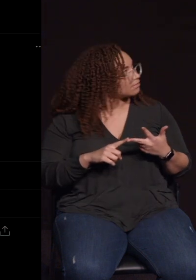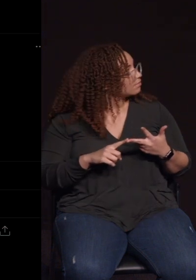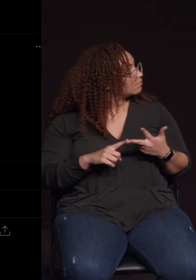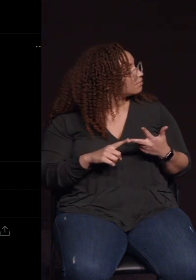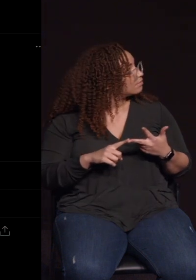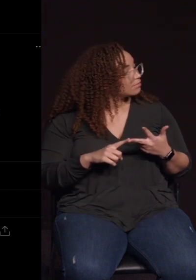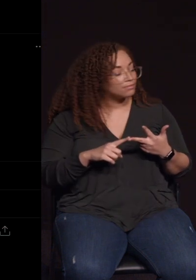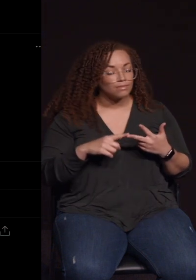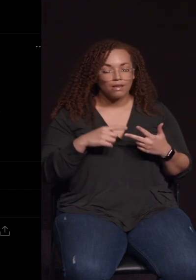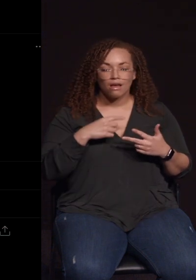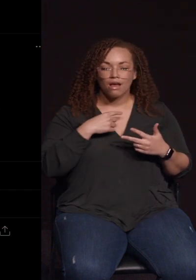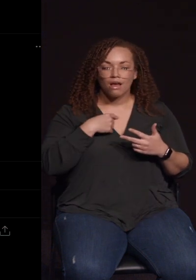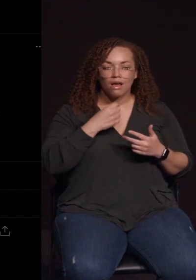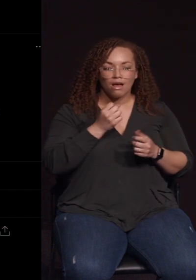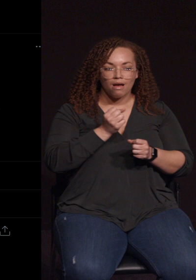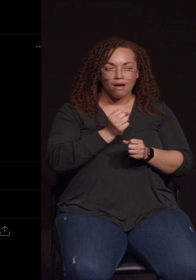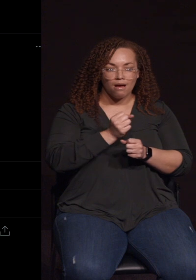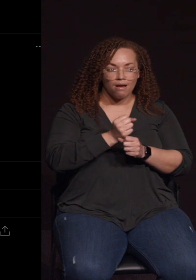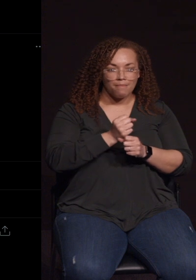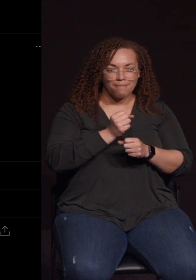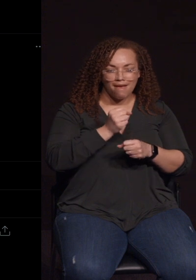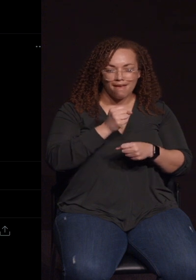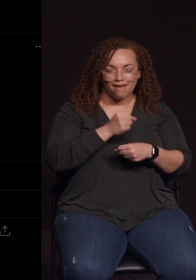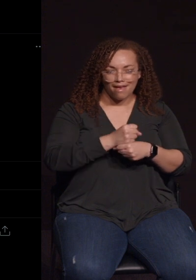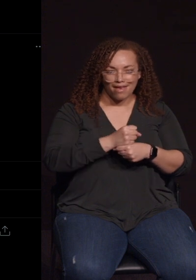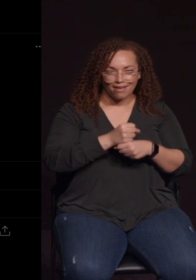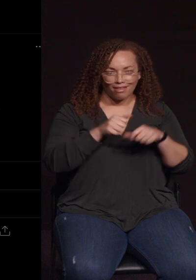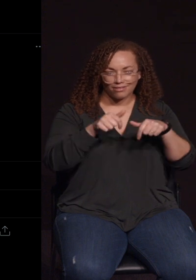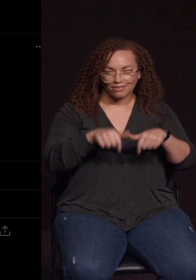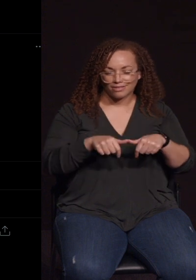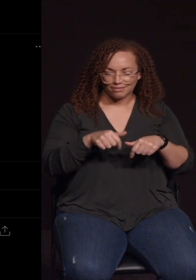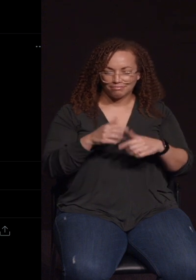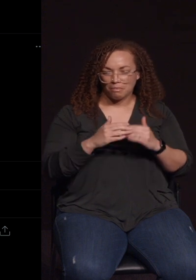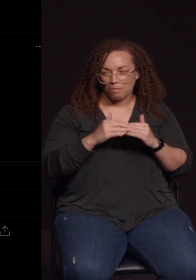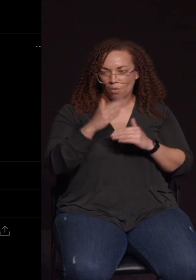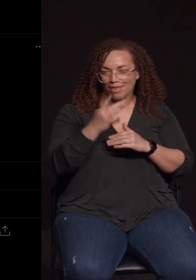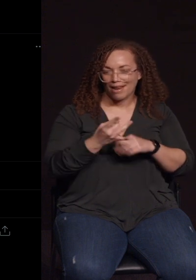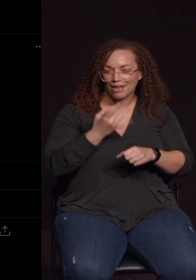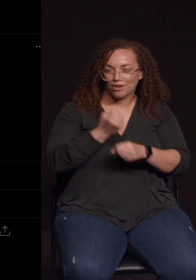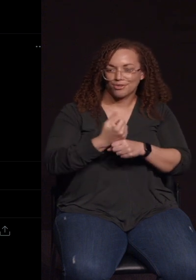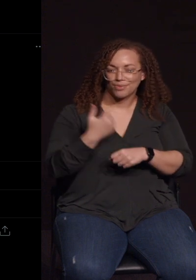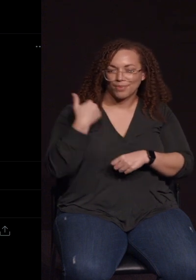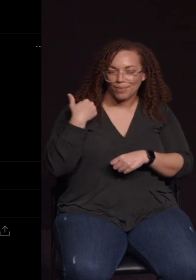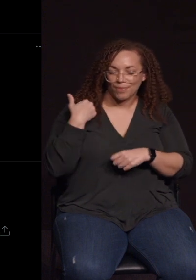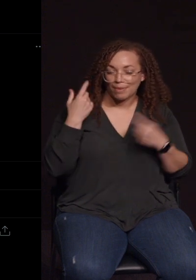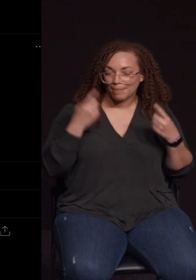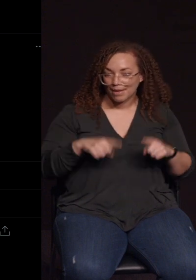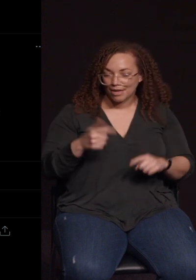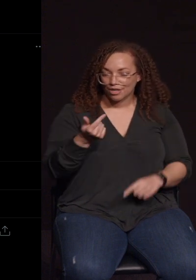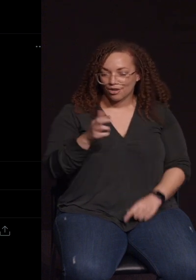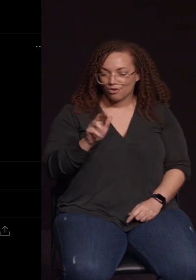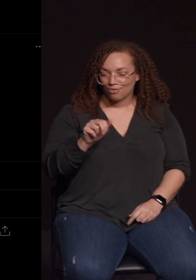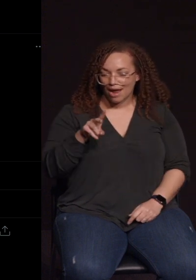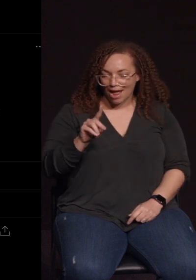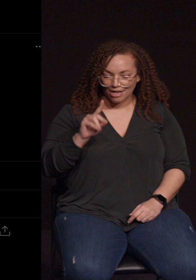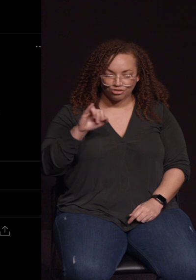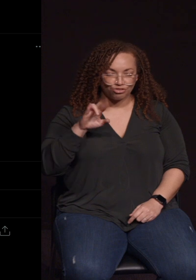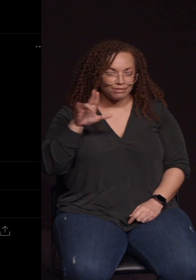I made this tweet more than 8 years ago after a grand jury in St. Louis